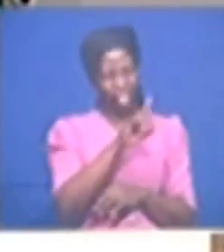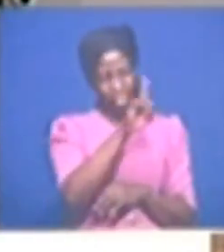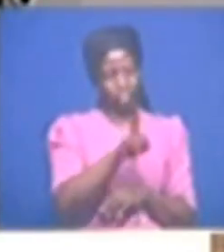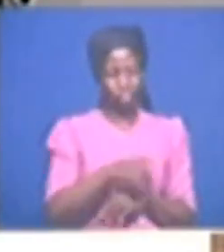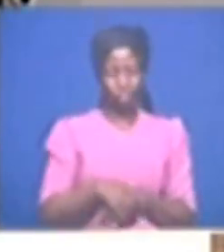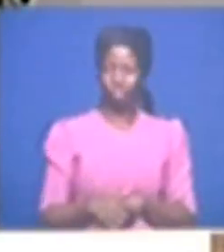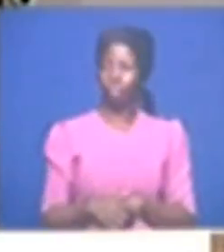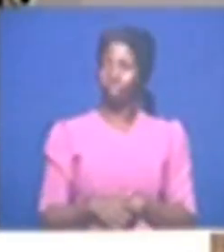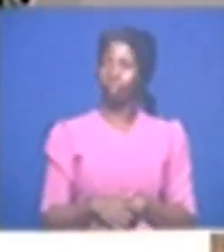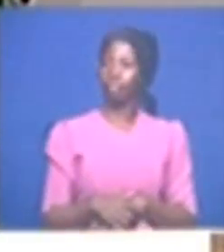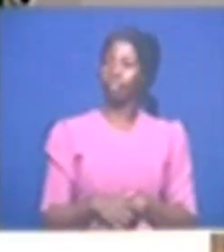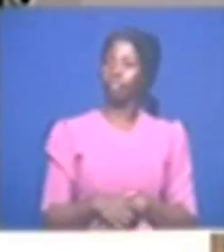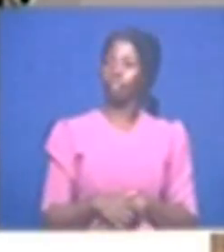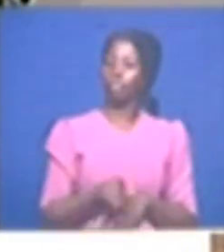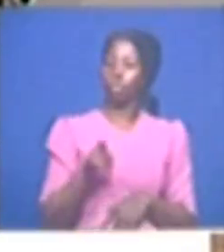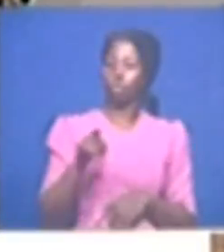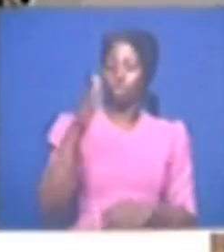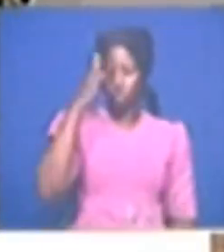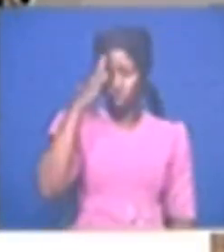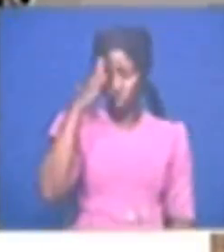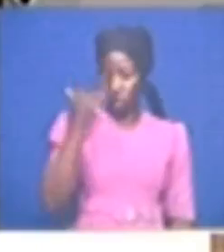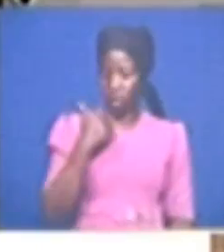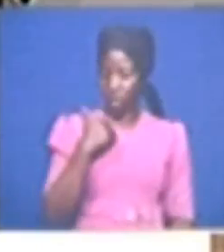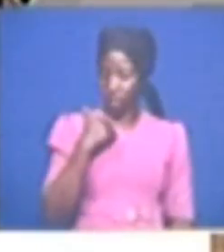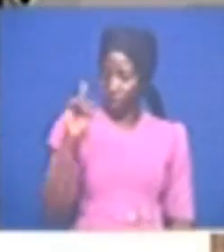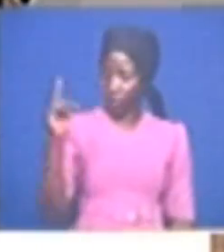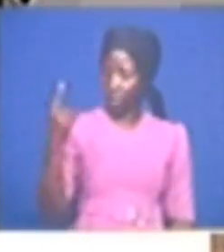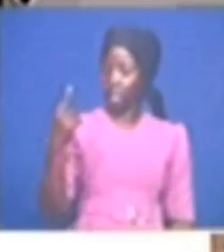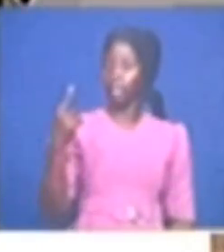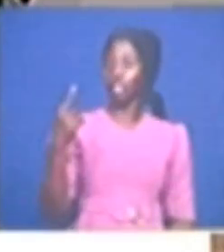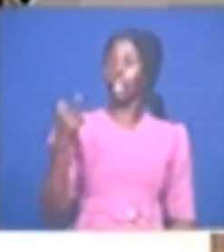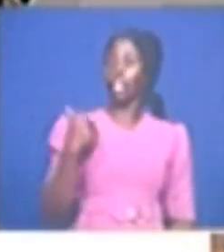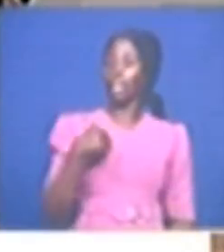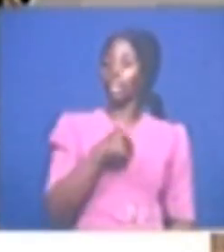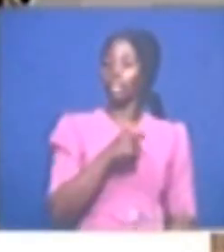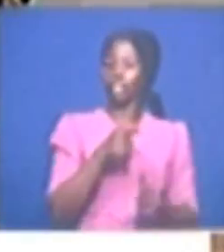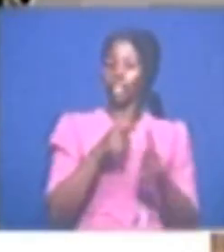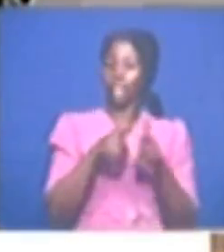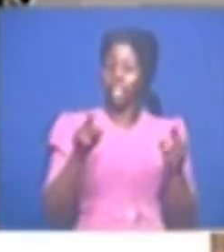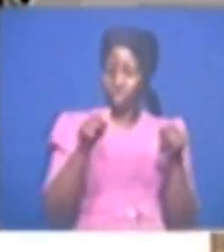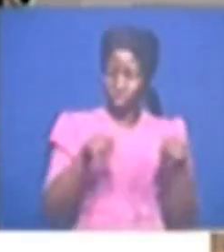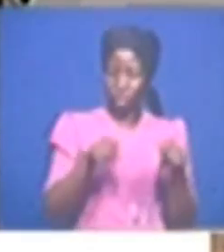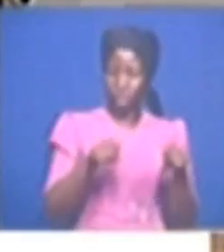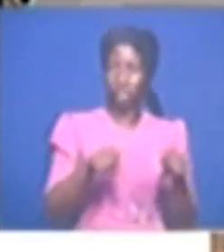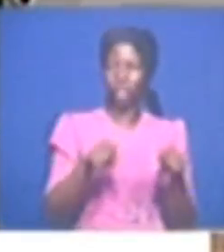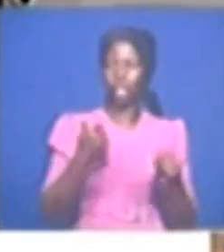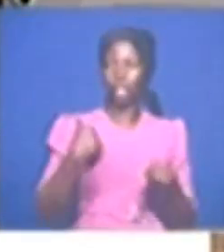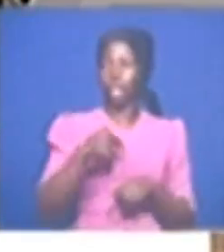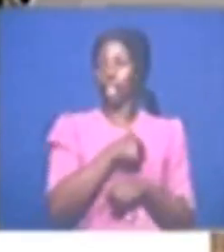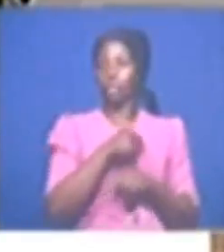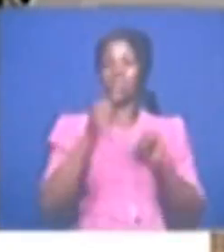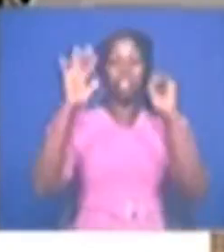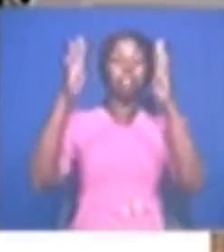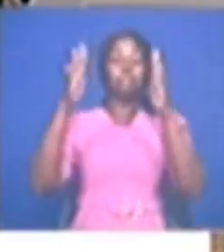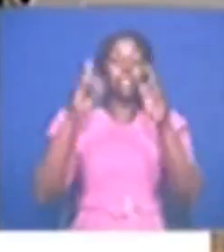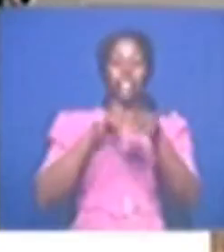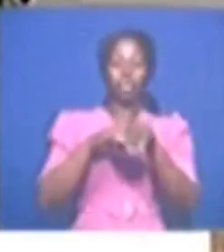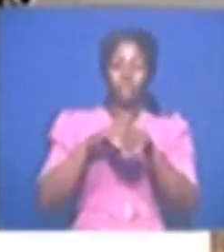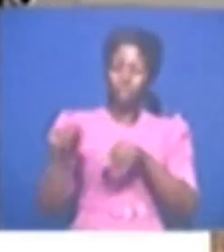You know, we have, first and foremost, we are from today, we also were celebrating as they were at the national